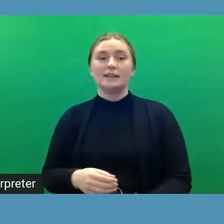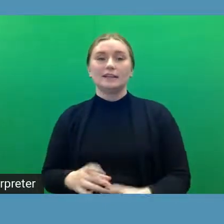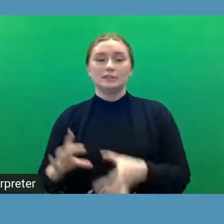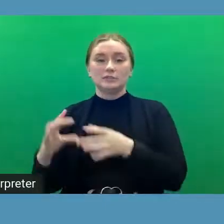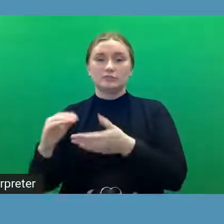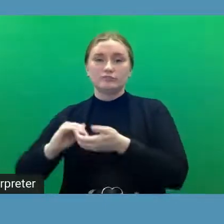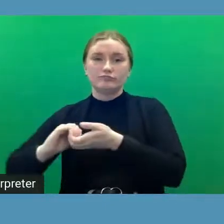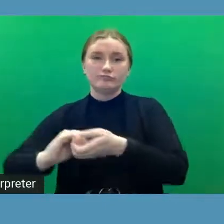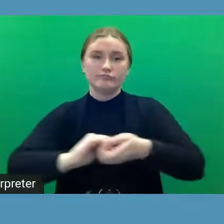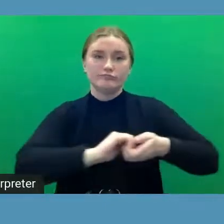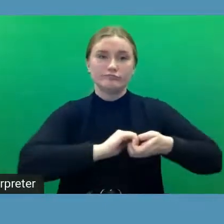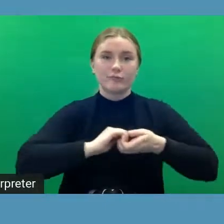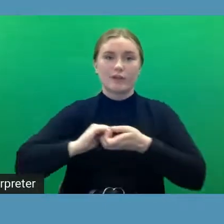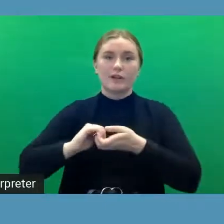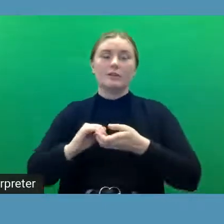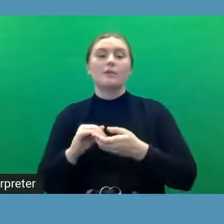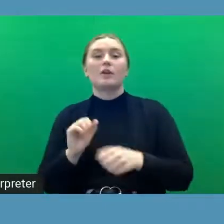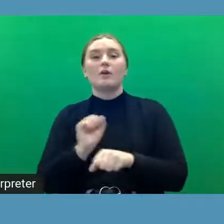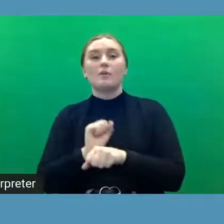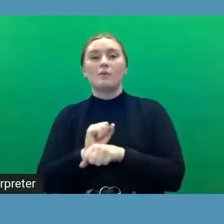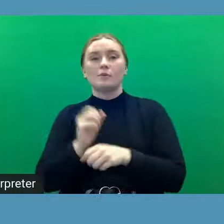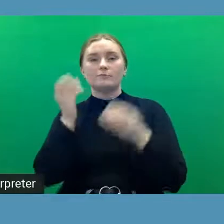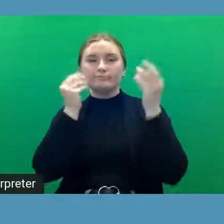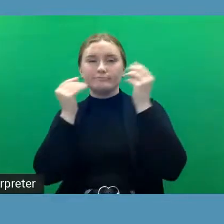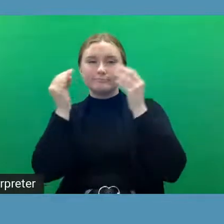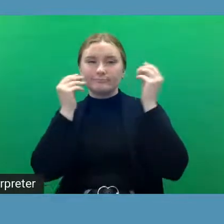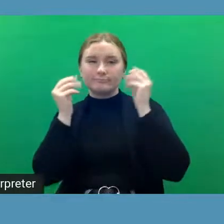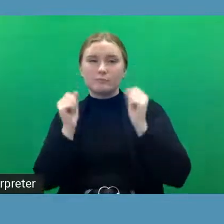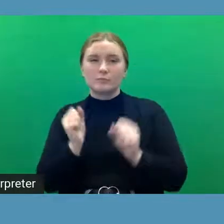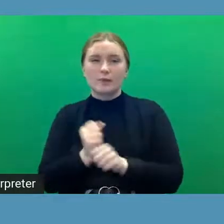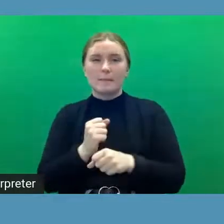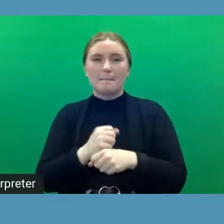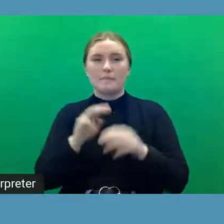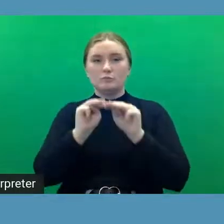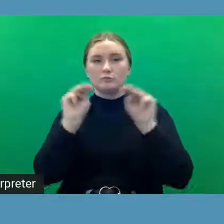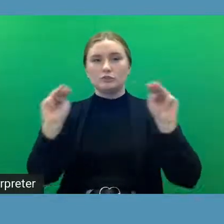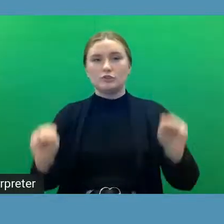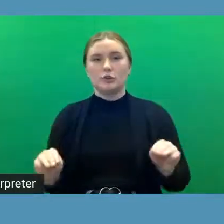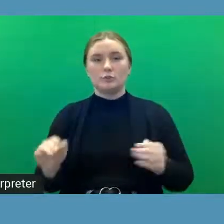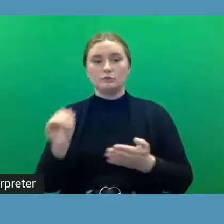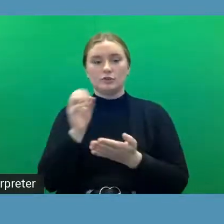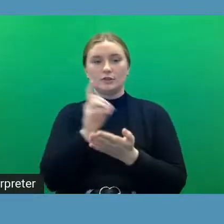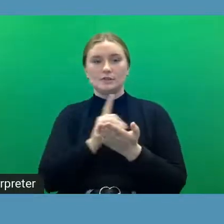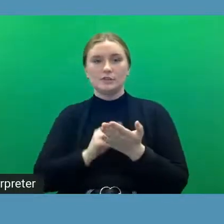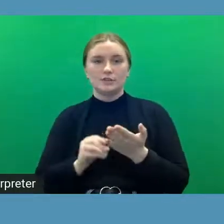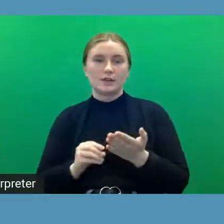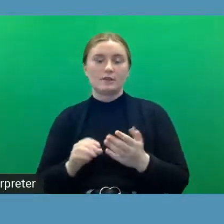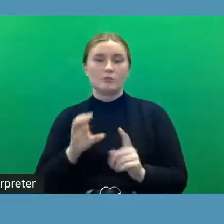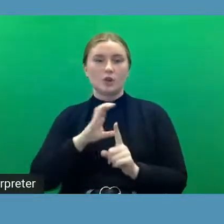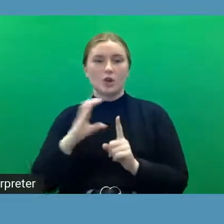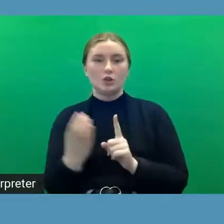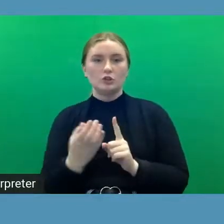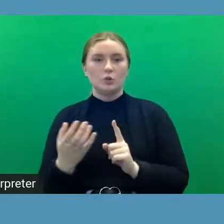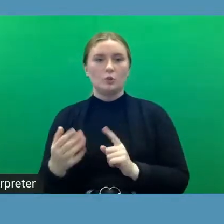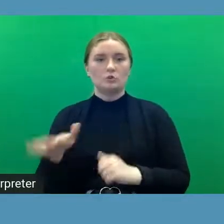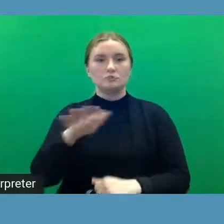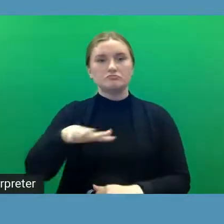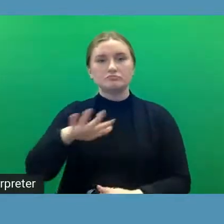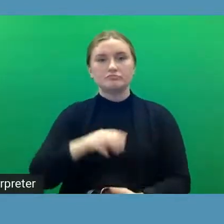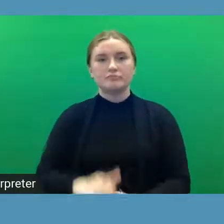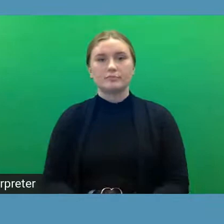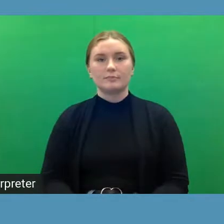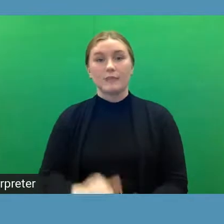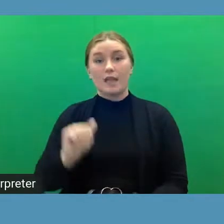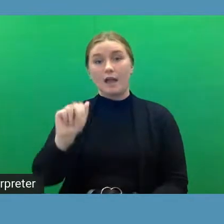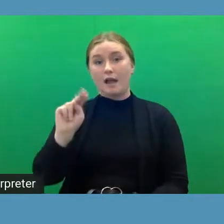leader in experience design and inclusive museum discourses within the cultural sector. Anna Chiaretta